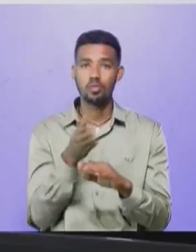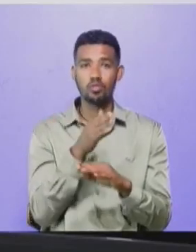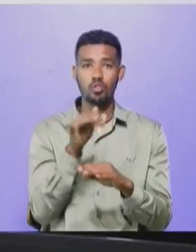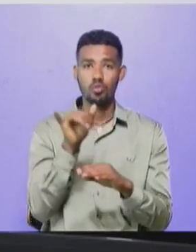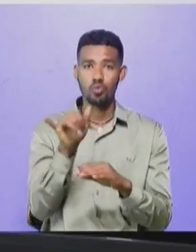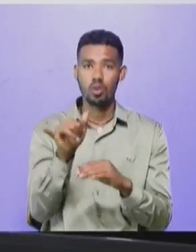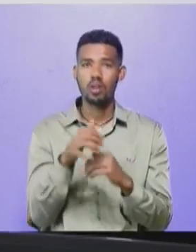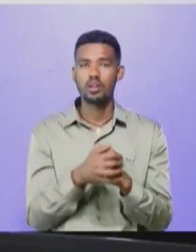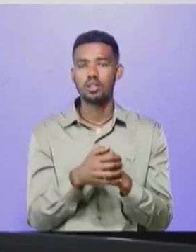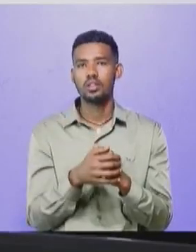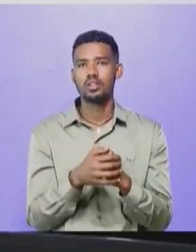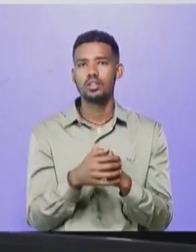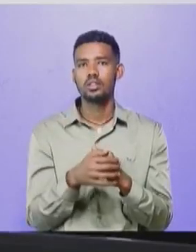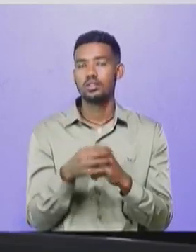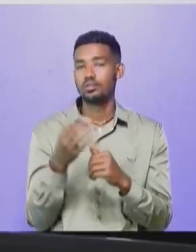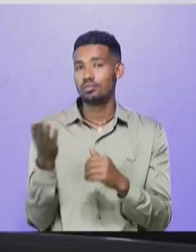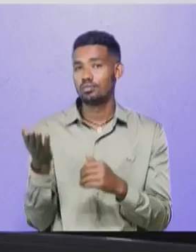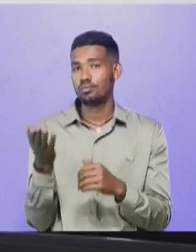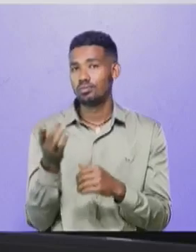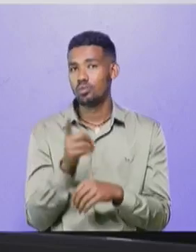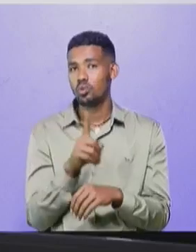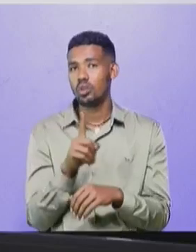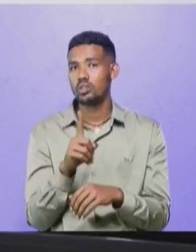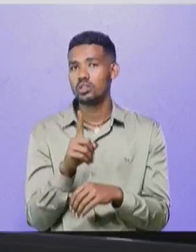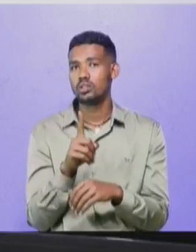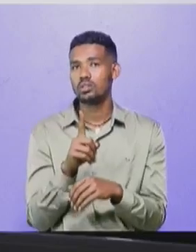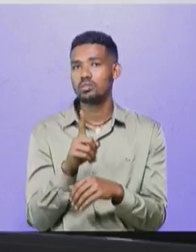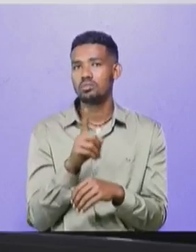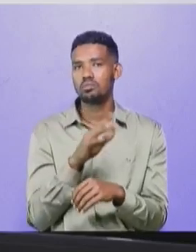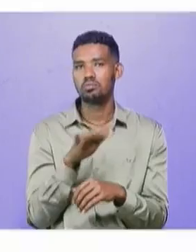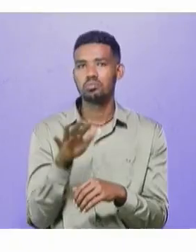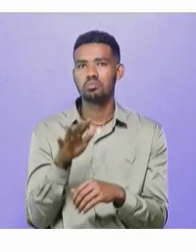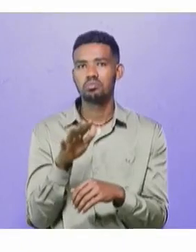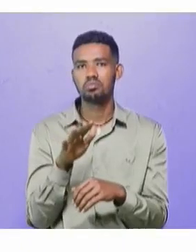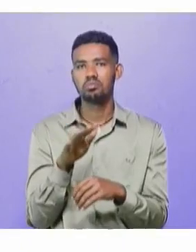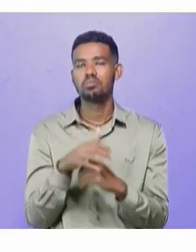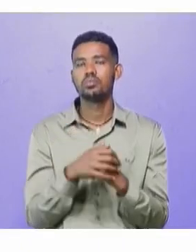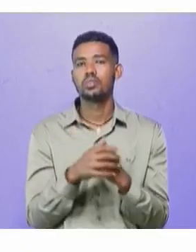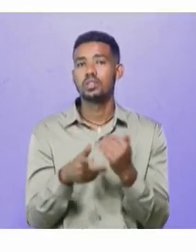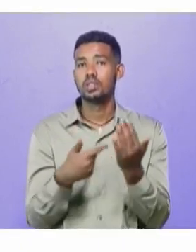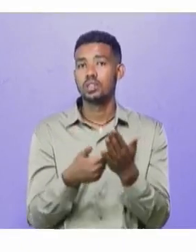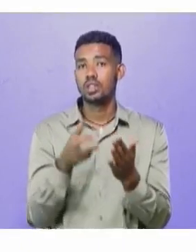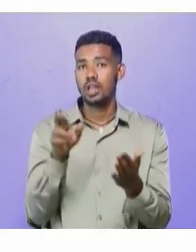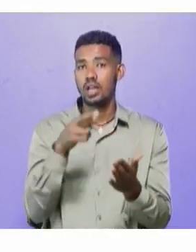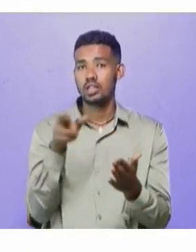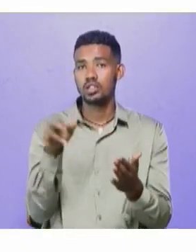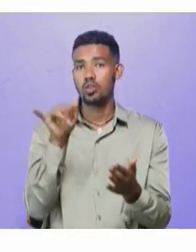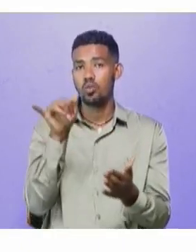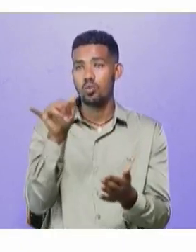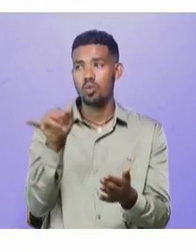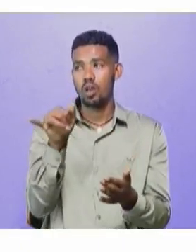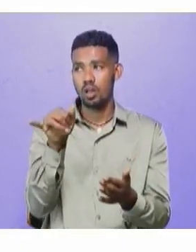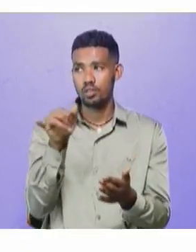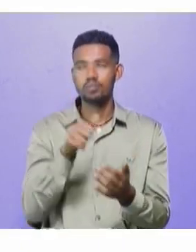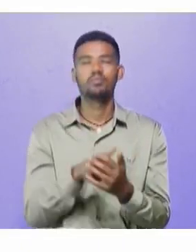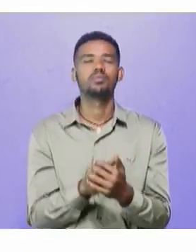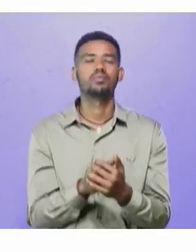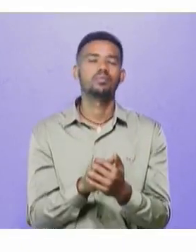at it. R is what? Consonant later. So, we just cancel what?